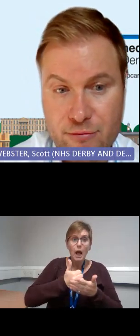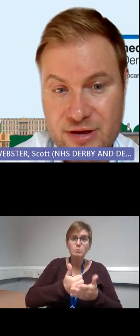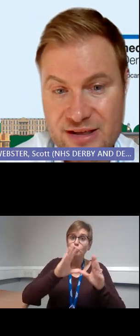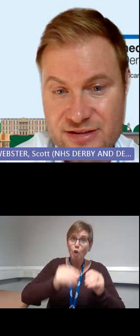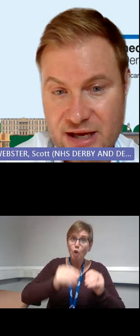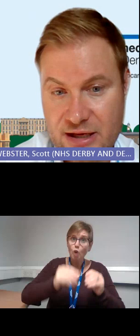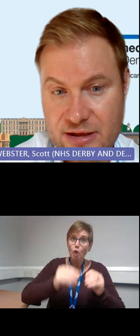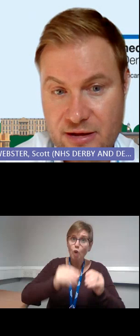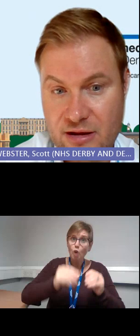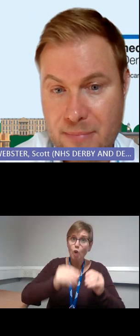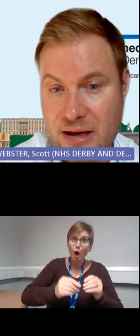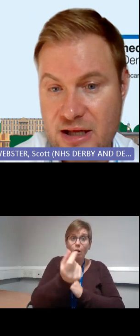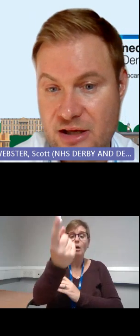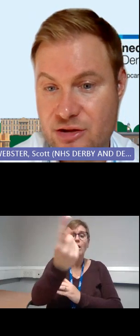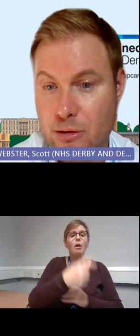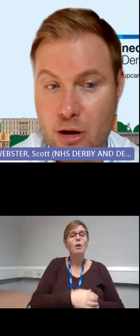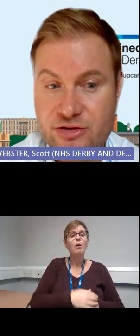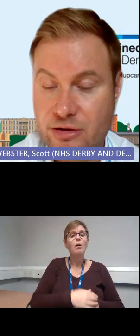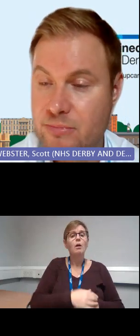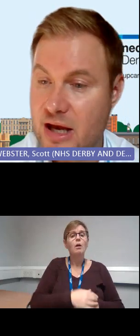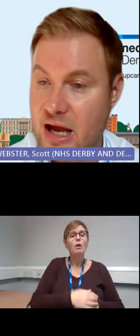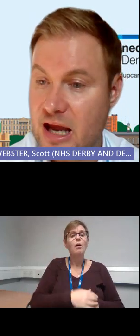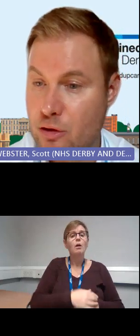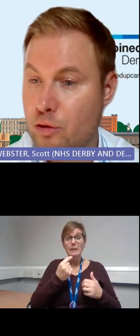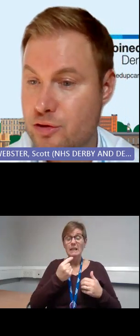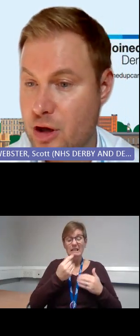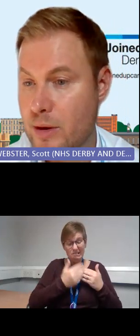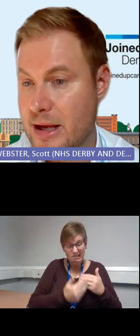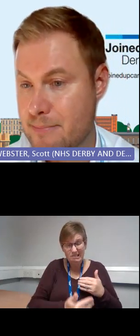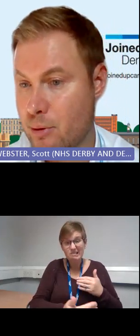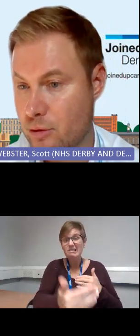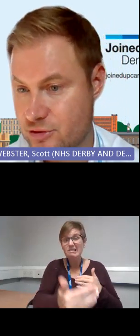And recovery can take many years, so long-term care is